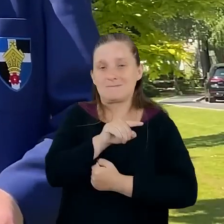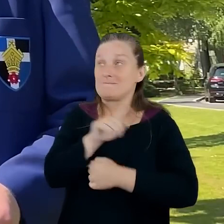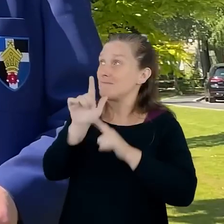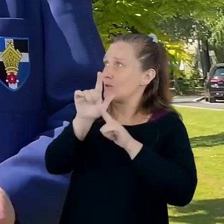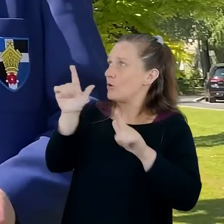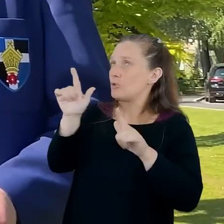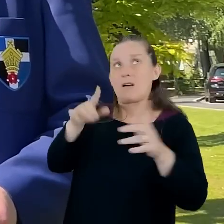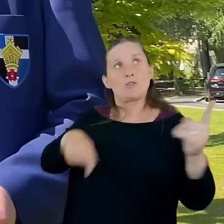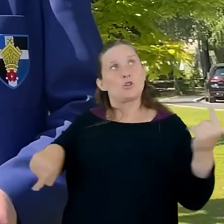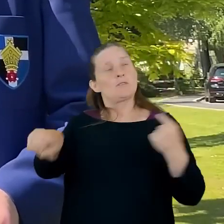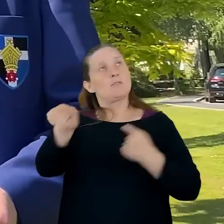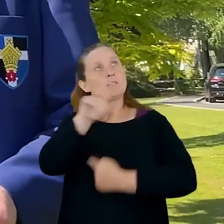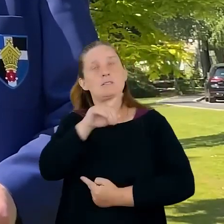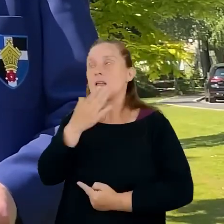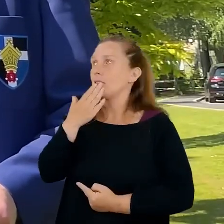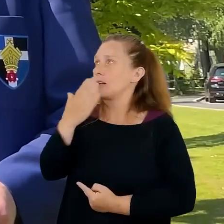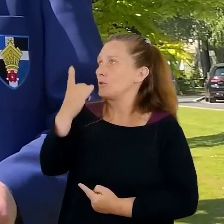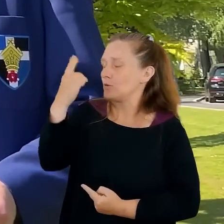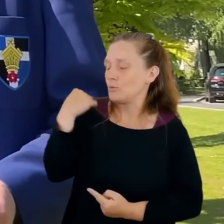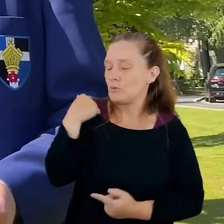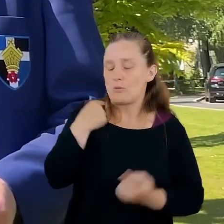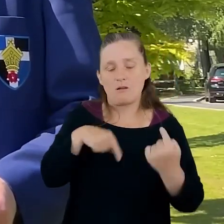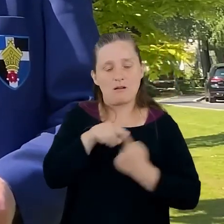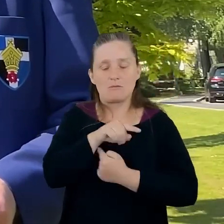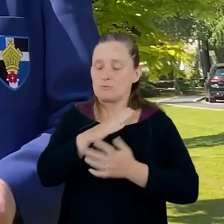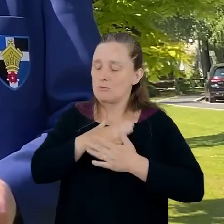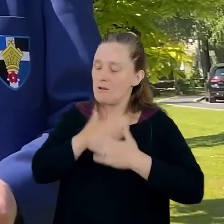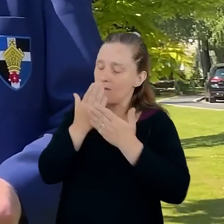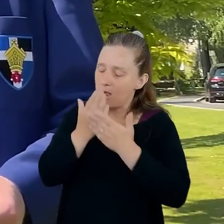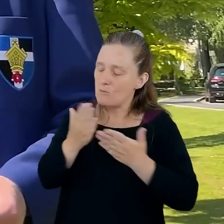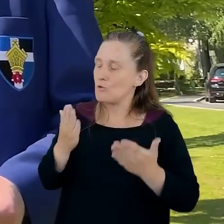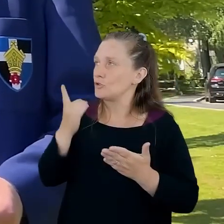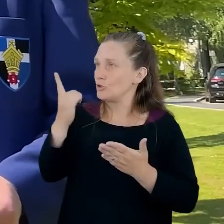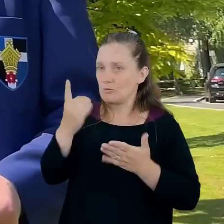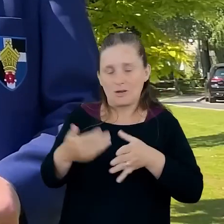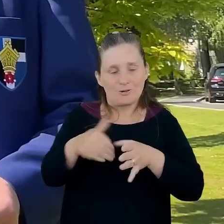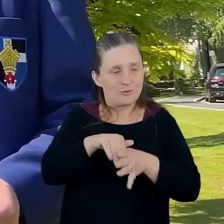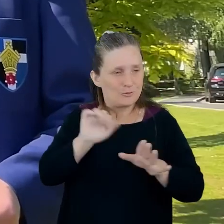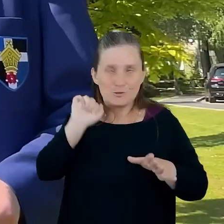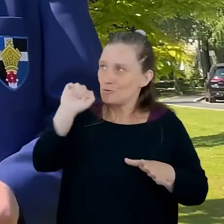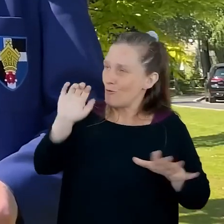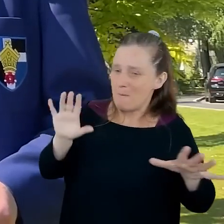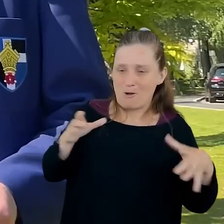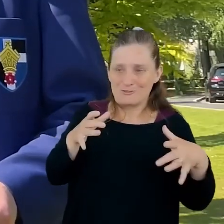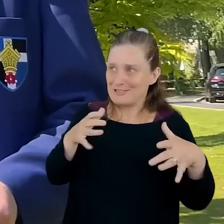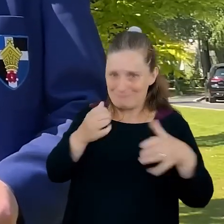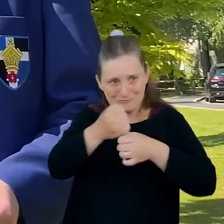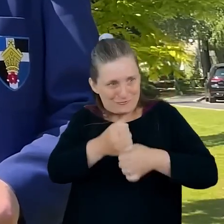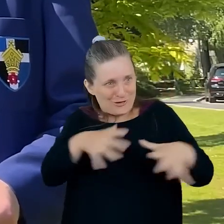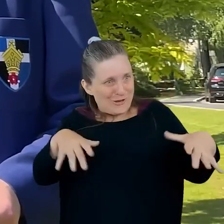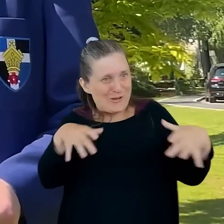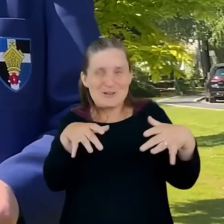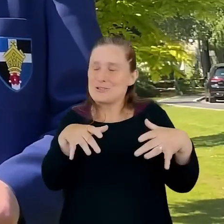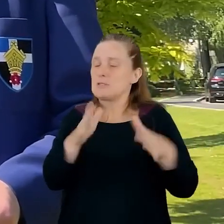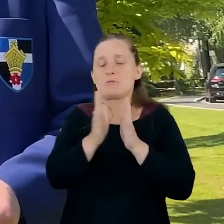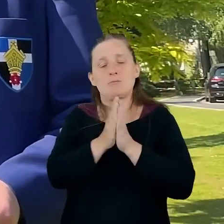Lord of the universe, we give thanks that you call us to love and worship you as a part of your body, the Church. We